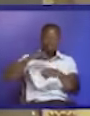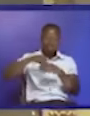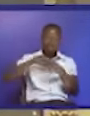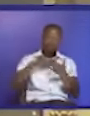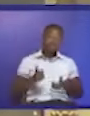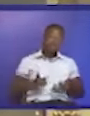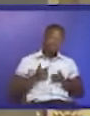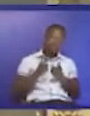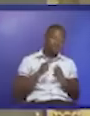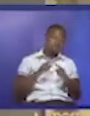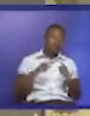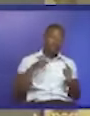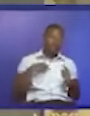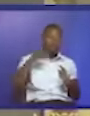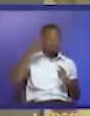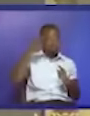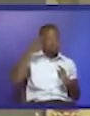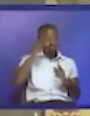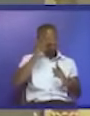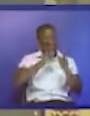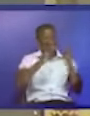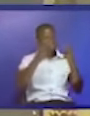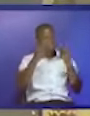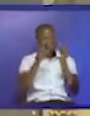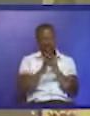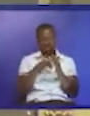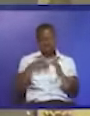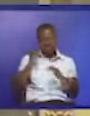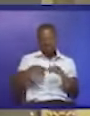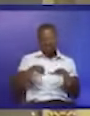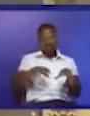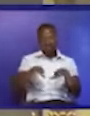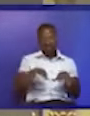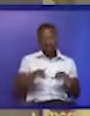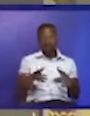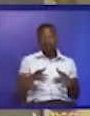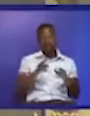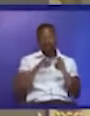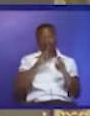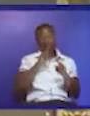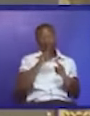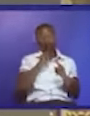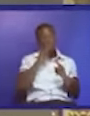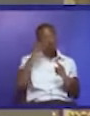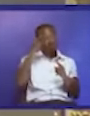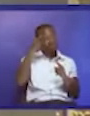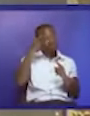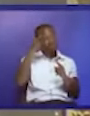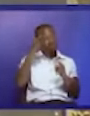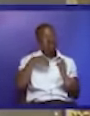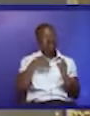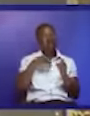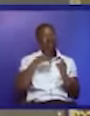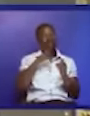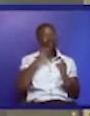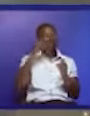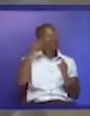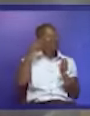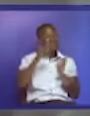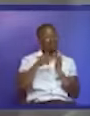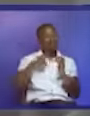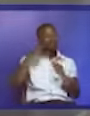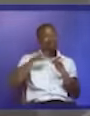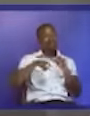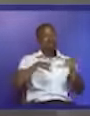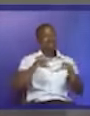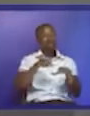look limited in the face of these situations. He says, do not make a mistake of believing I am limited. I know the principles